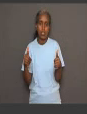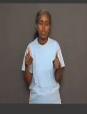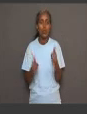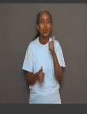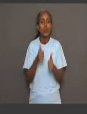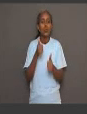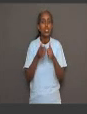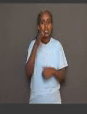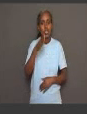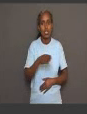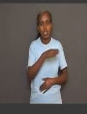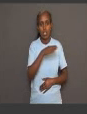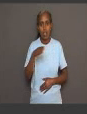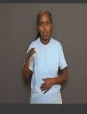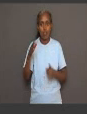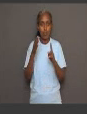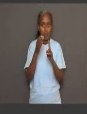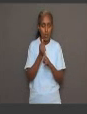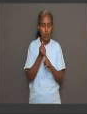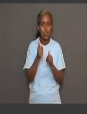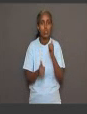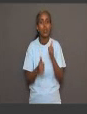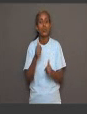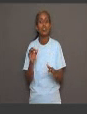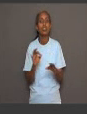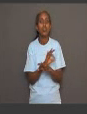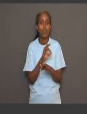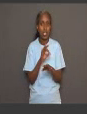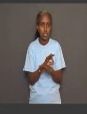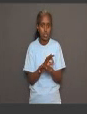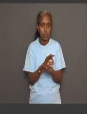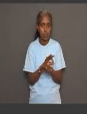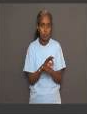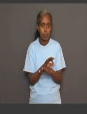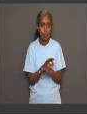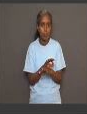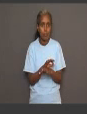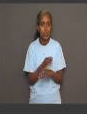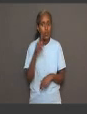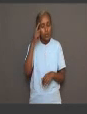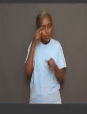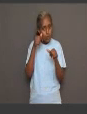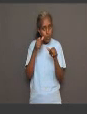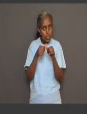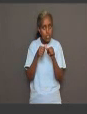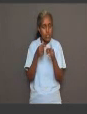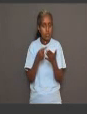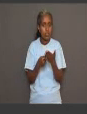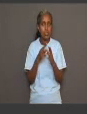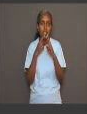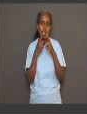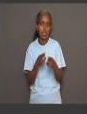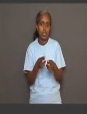which graph belongs to which function? When you think you have the